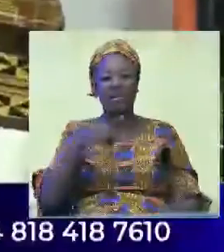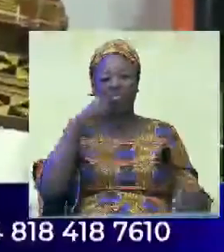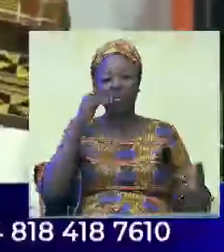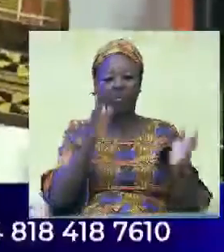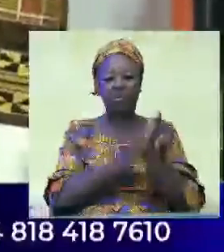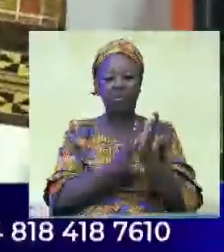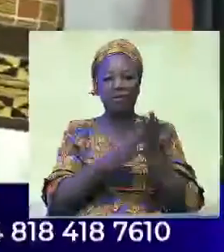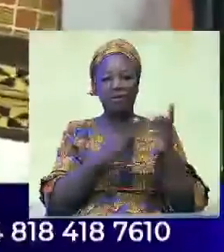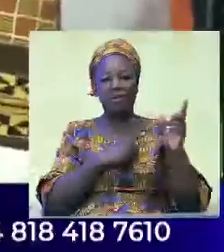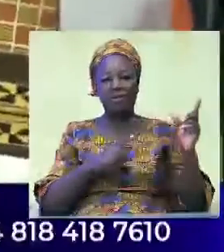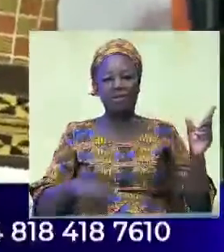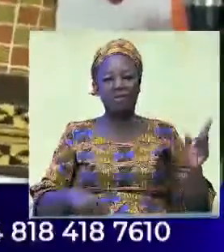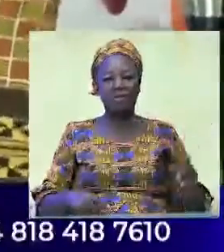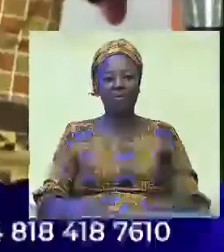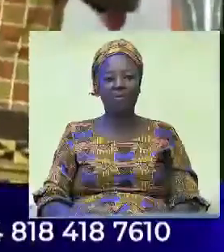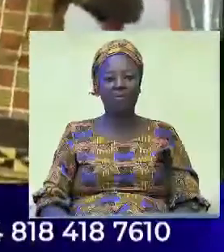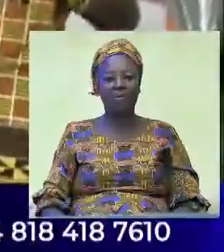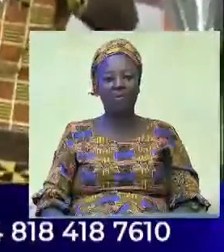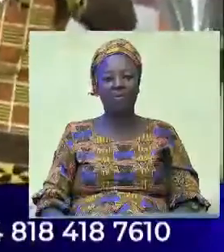Praise the Lord.